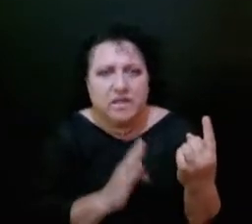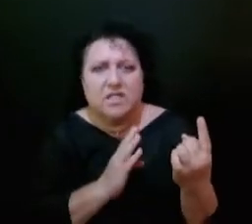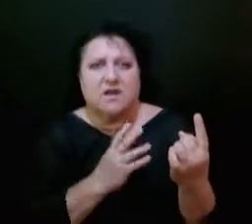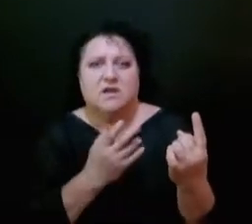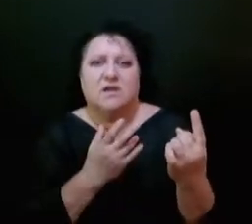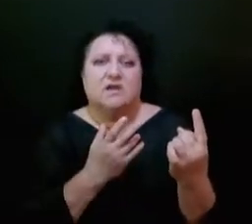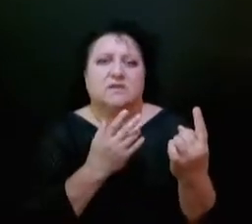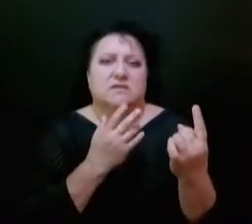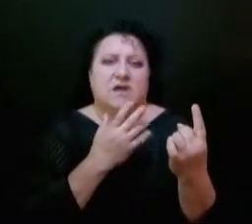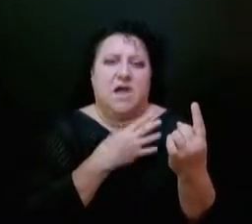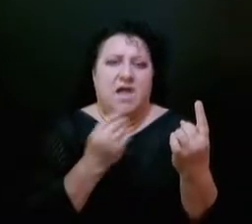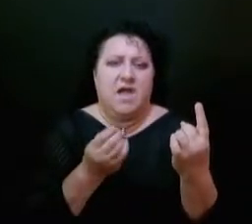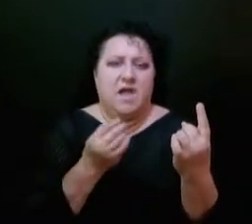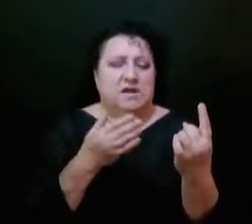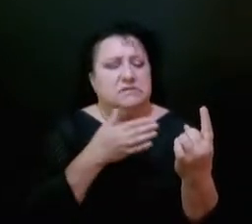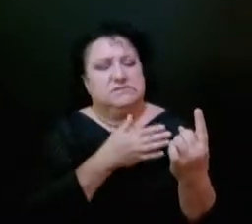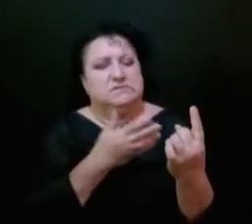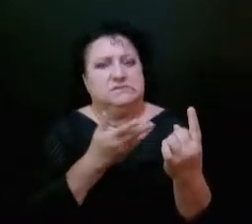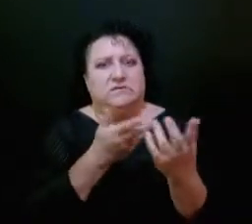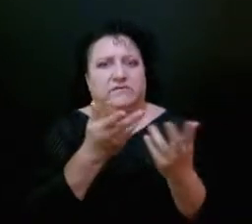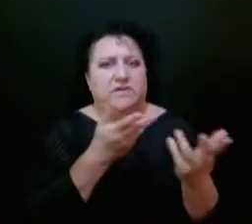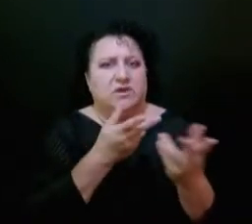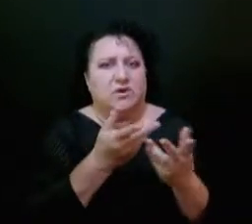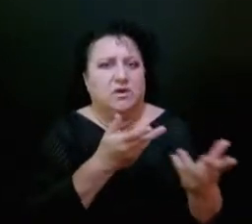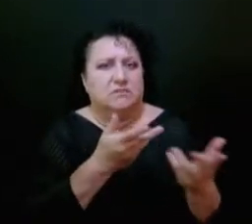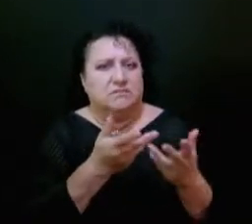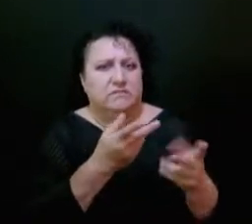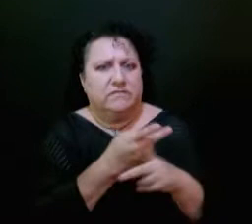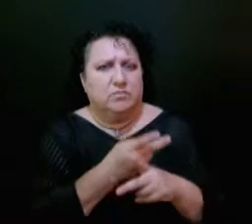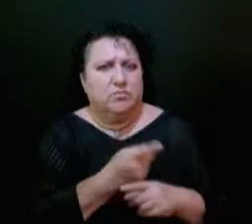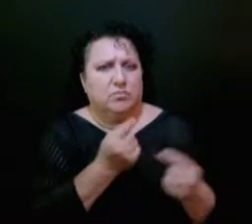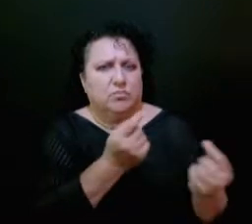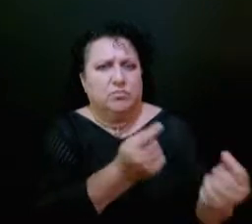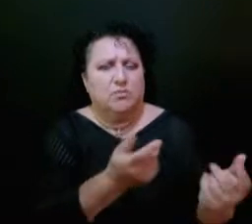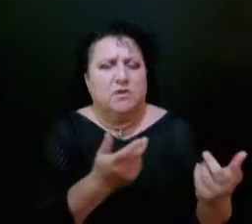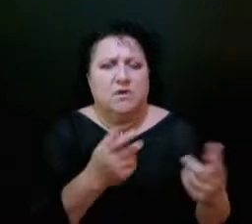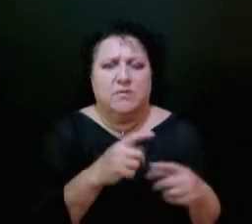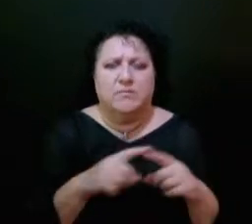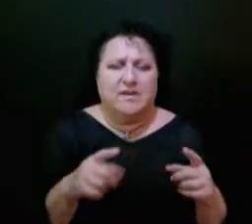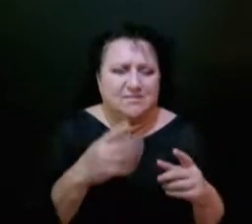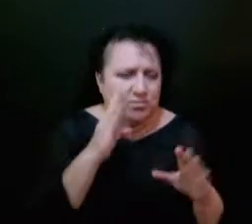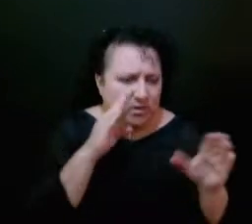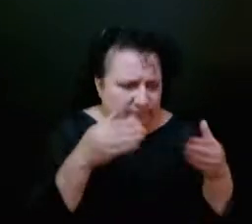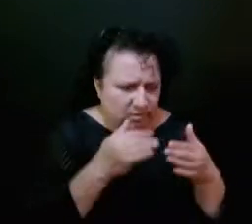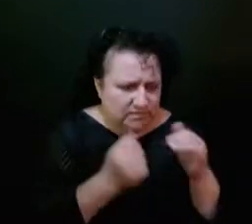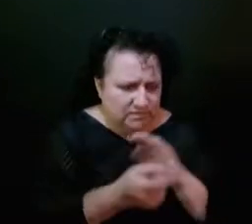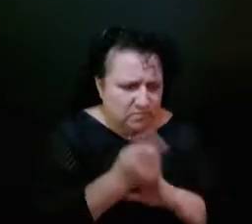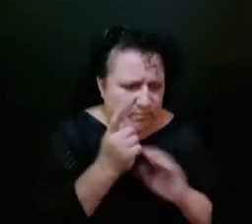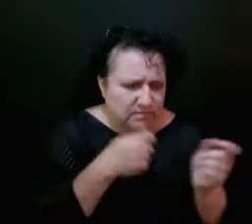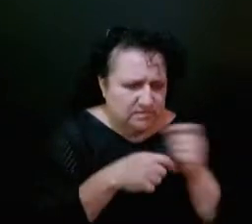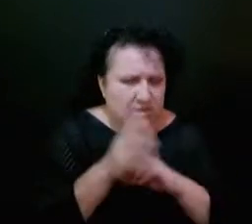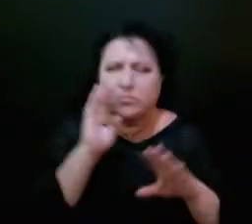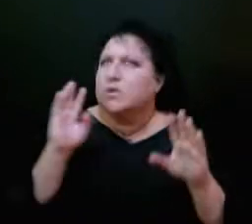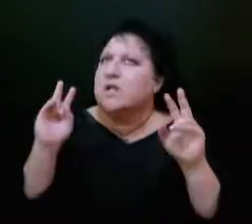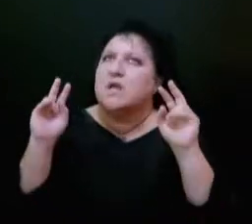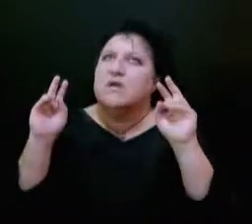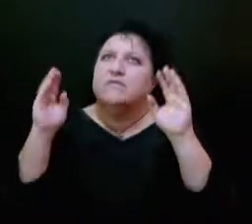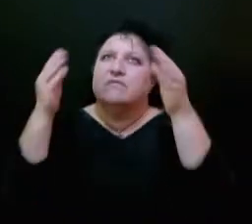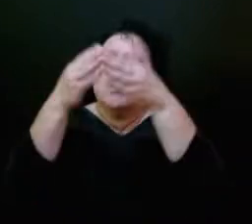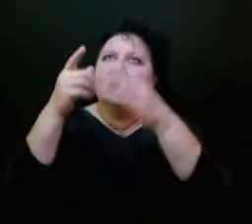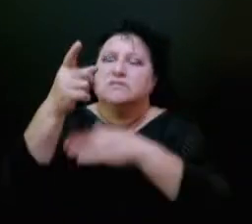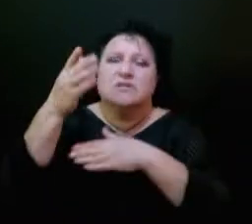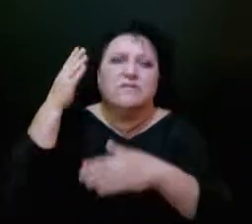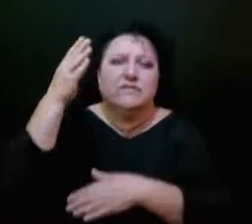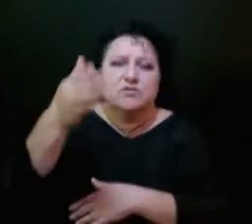you can navigate that because we are living to live again. It's not about this moment, it's about looking to the future. Every year that